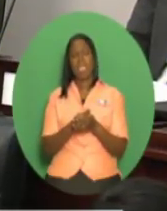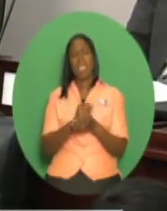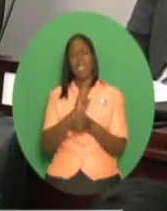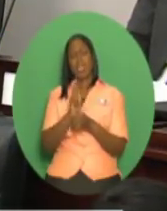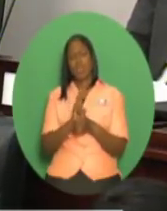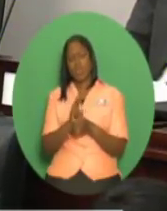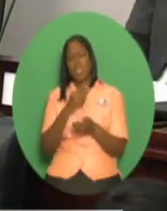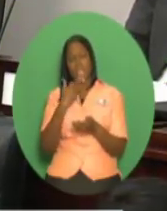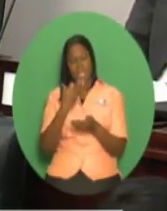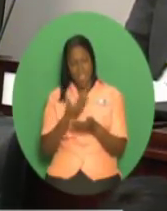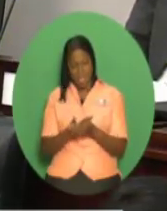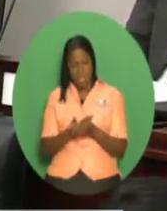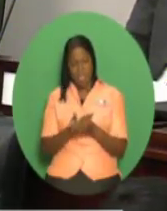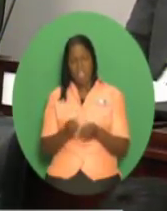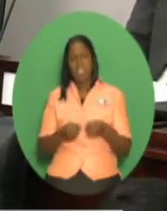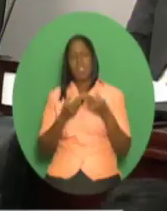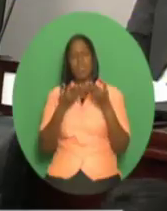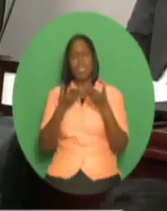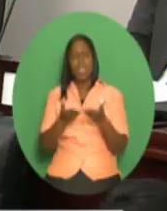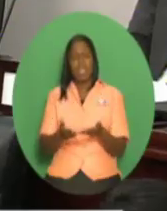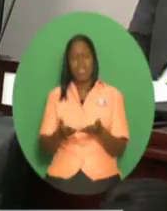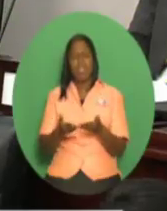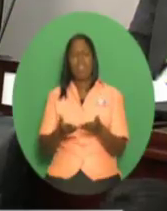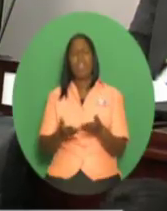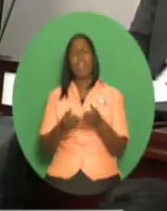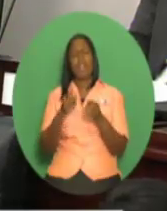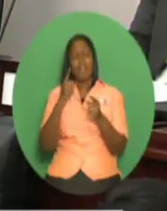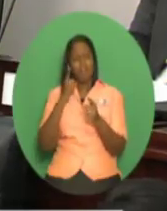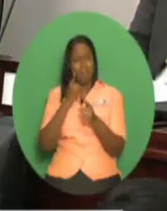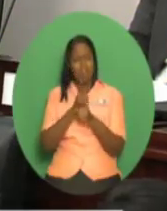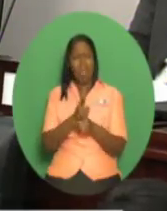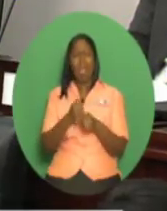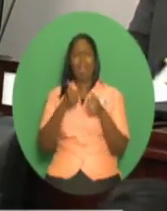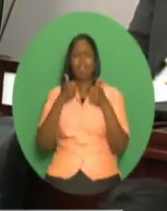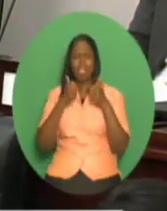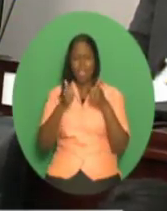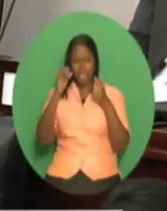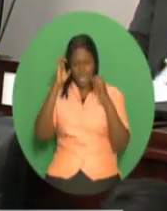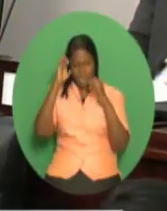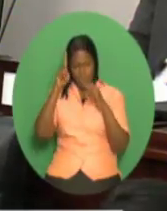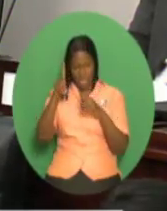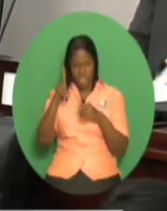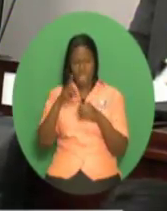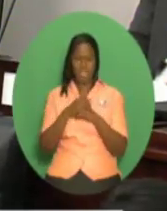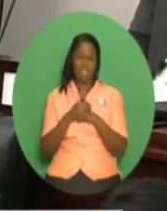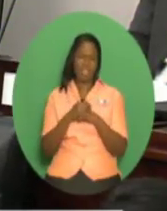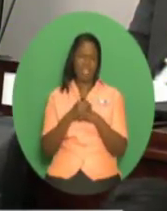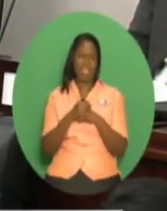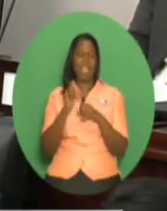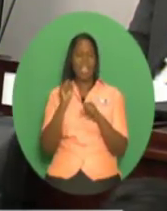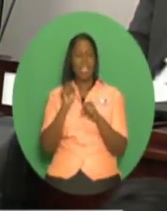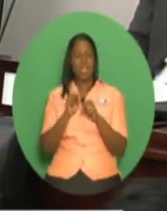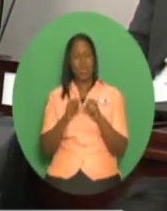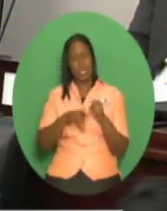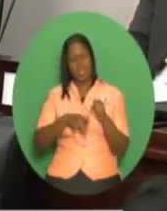of education that this ministry and this new administration has now become proud of.